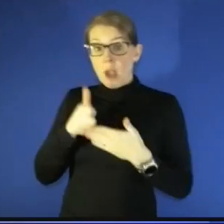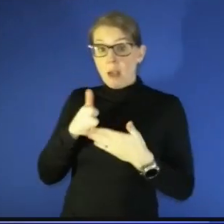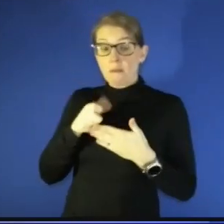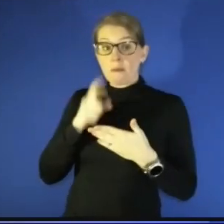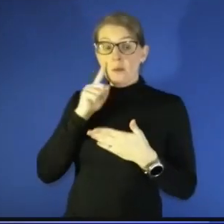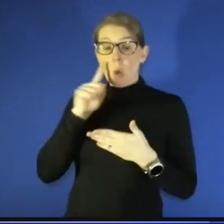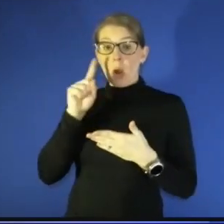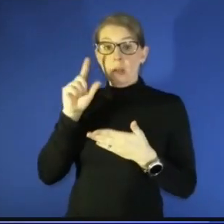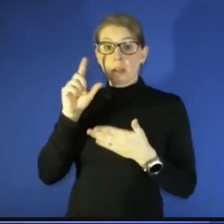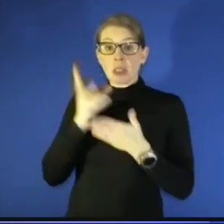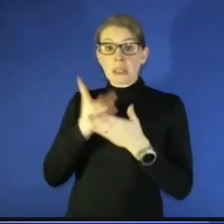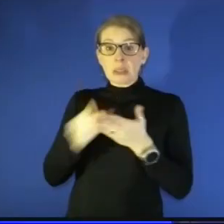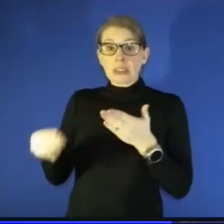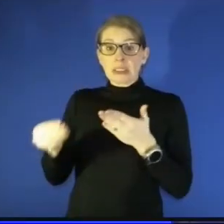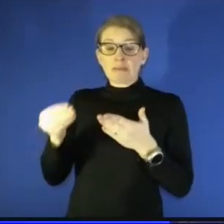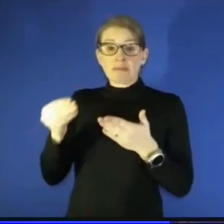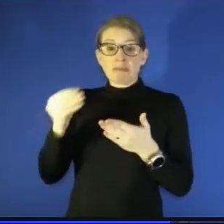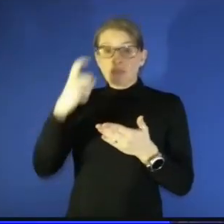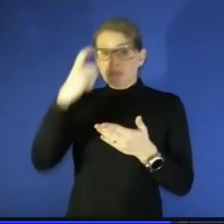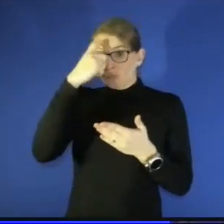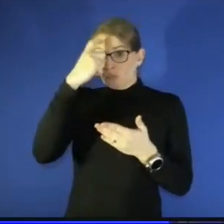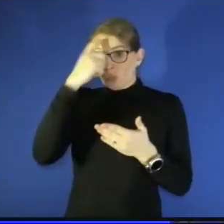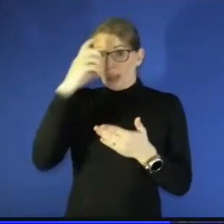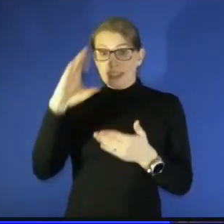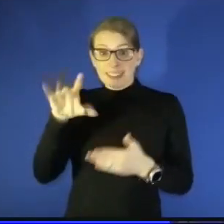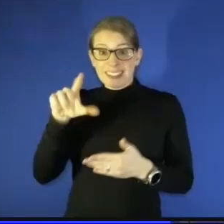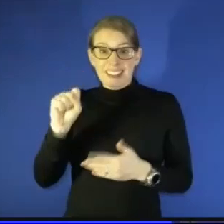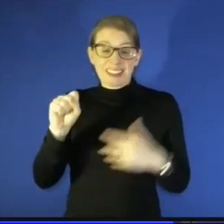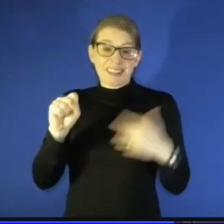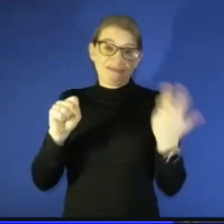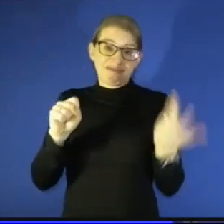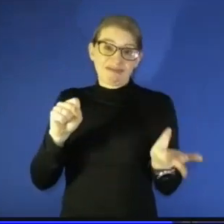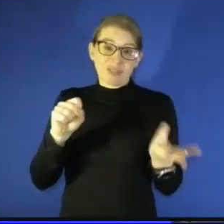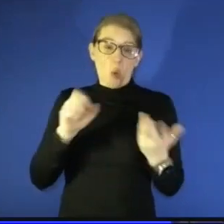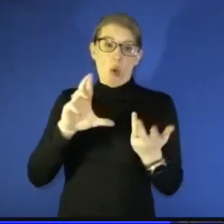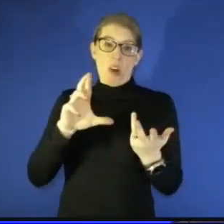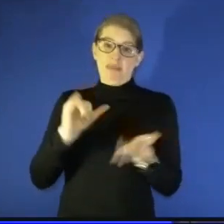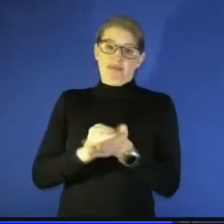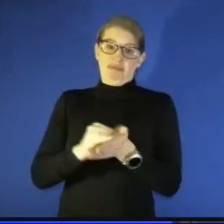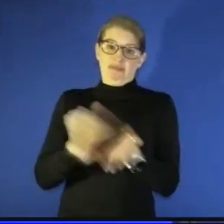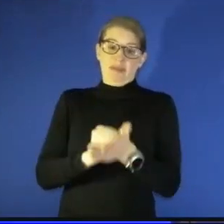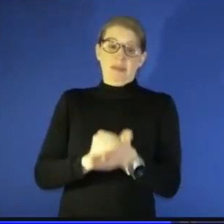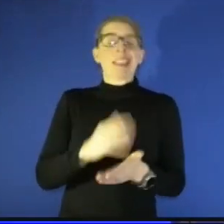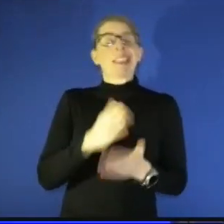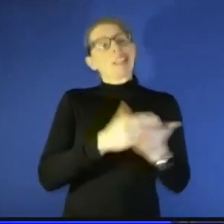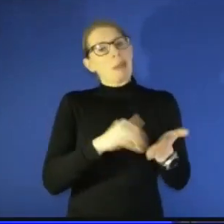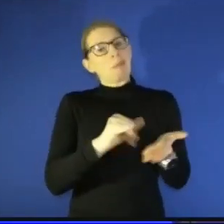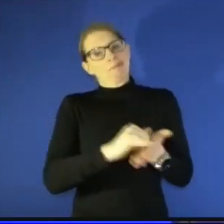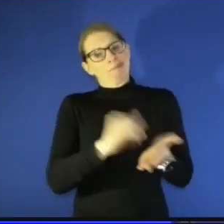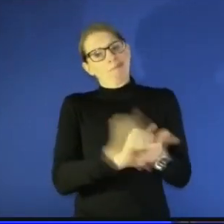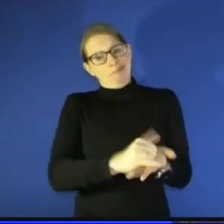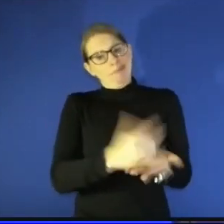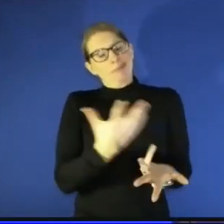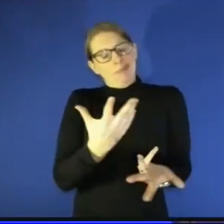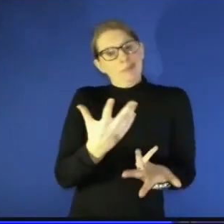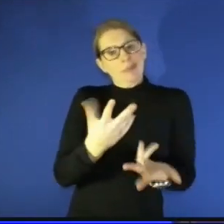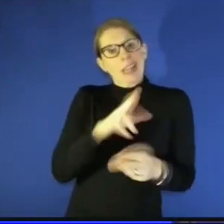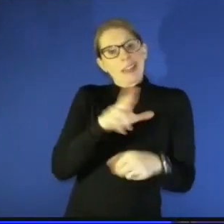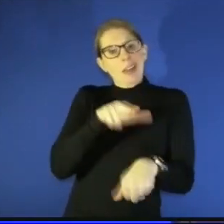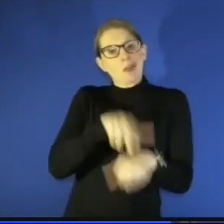simply inevitable? There's an element of it that is inevitable. This is a natural part of aging.